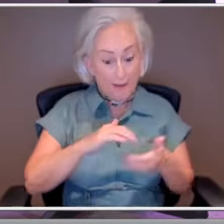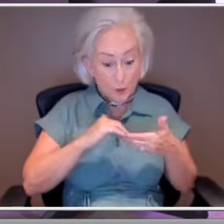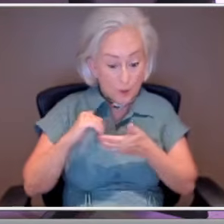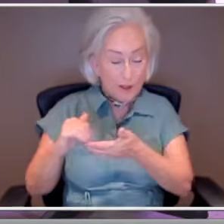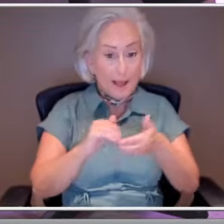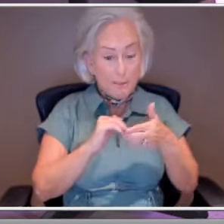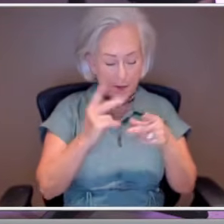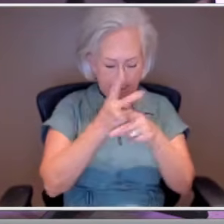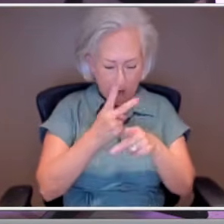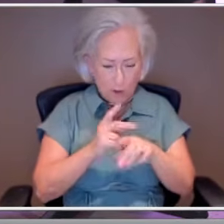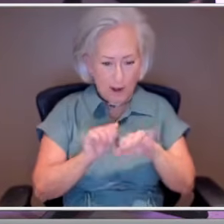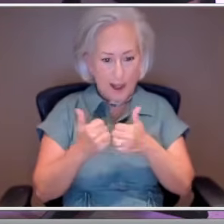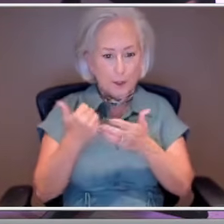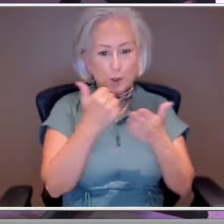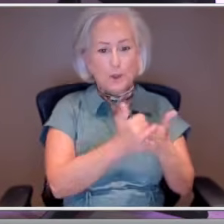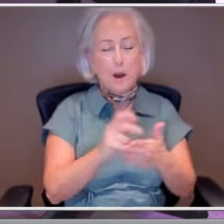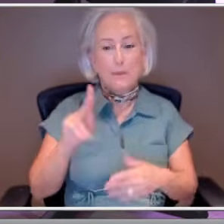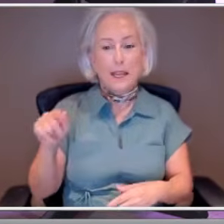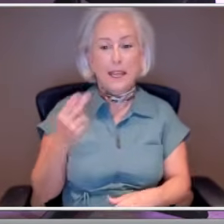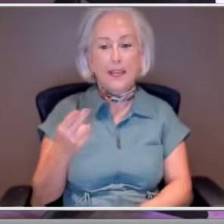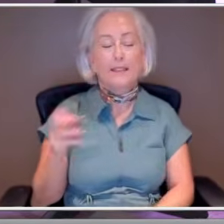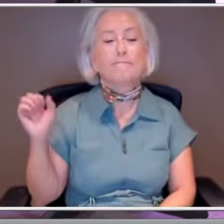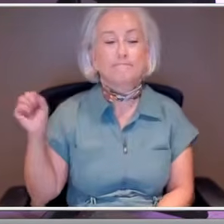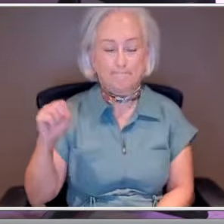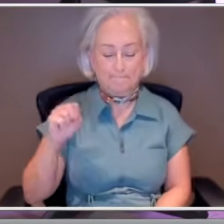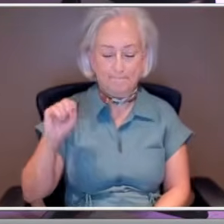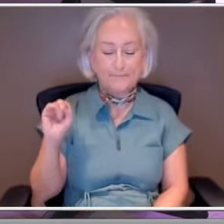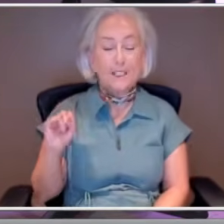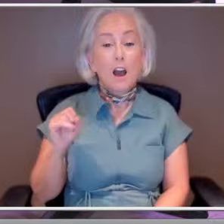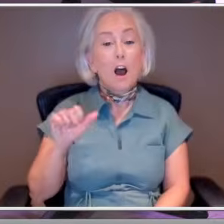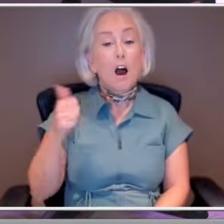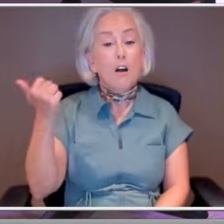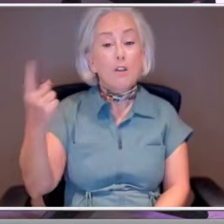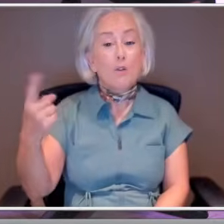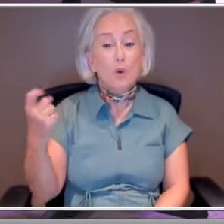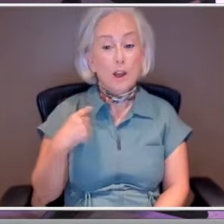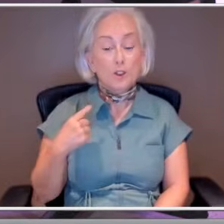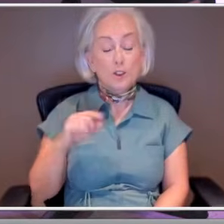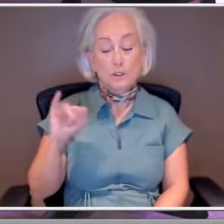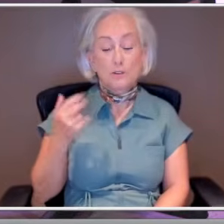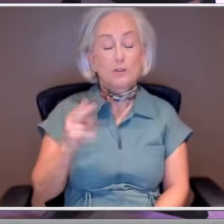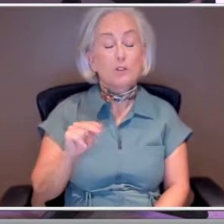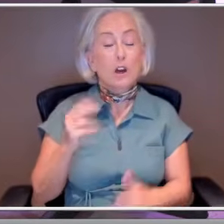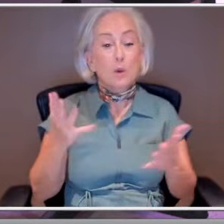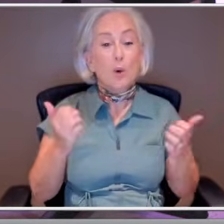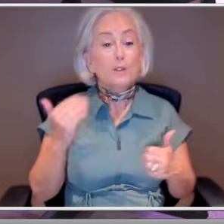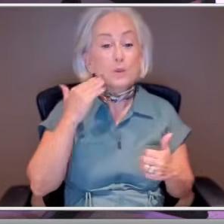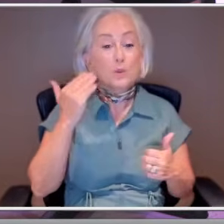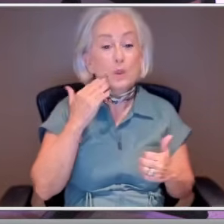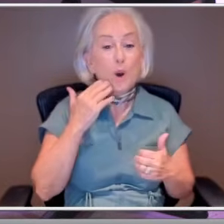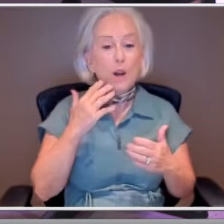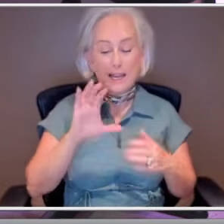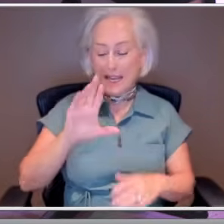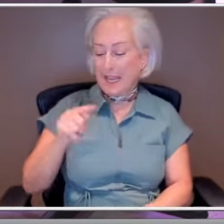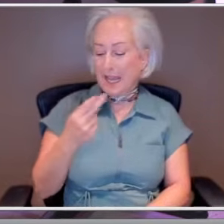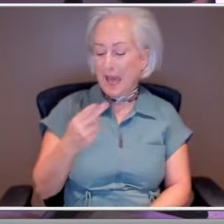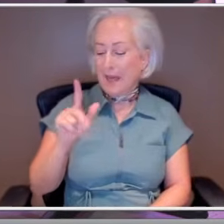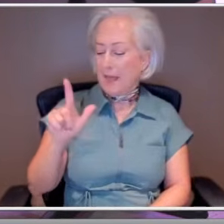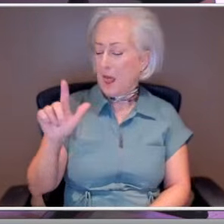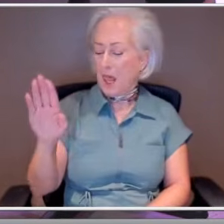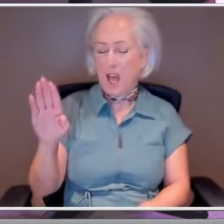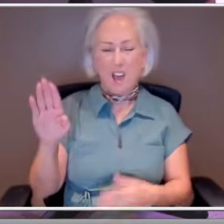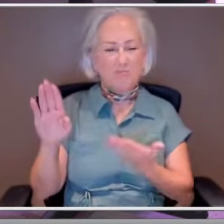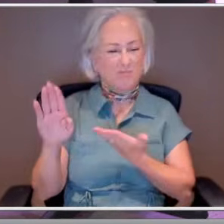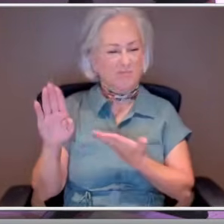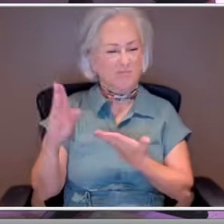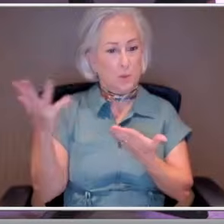Yep. John has a really good question. John wants to know, what exactly is a cath lab? Oh, here you And go. I remember being confused